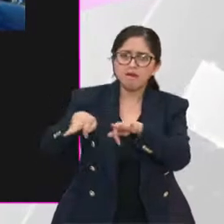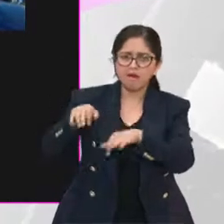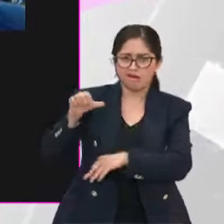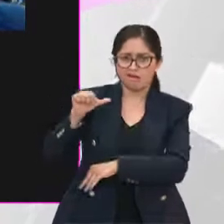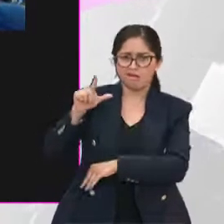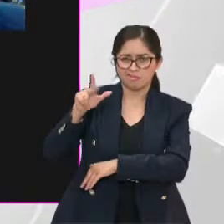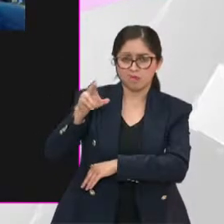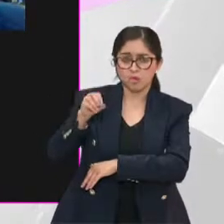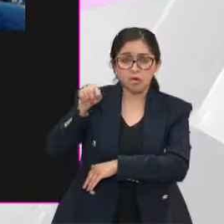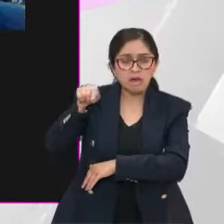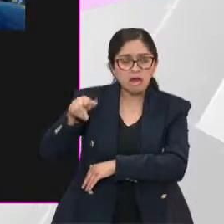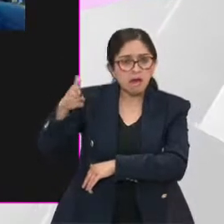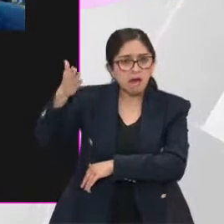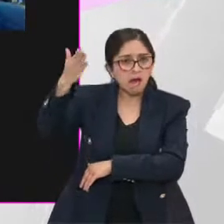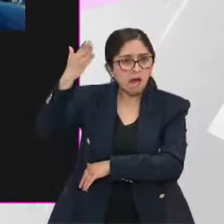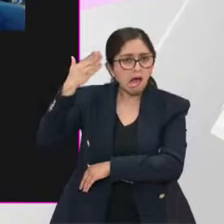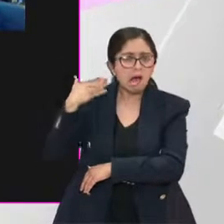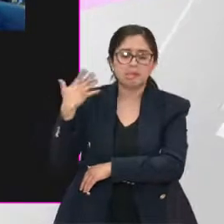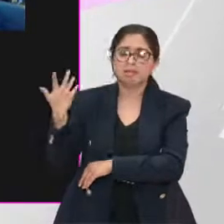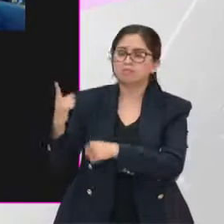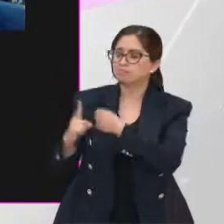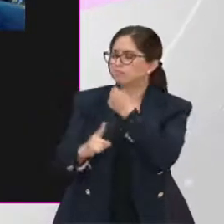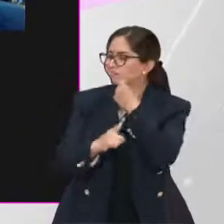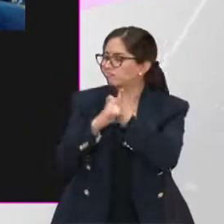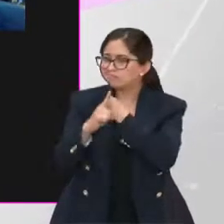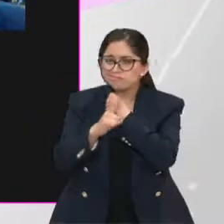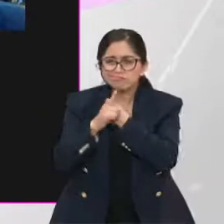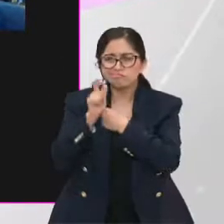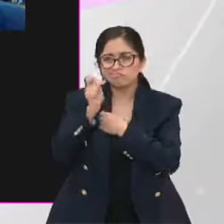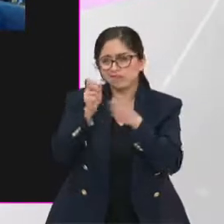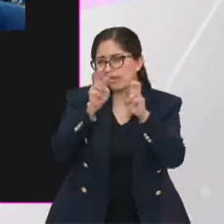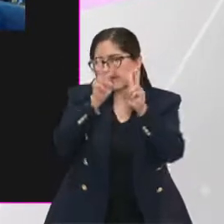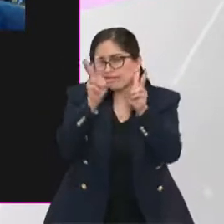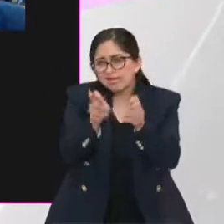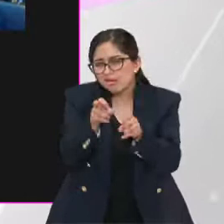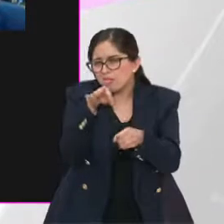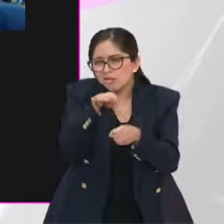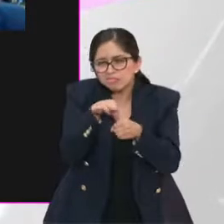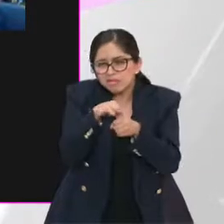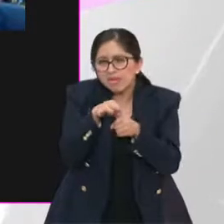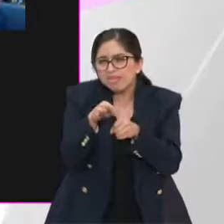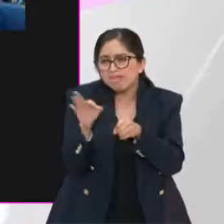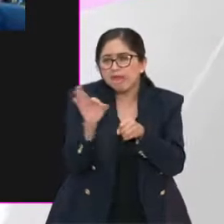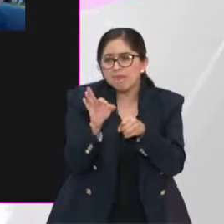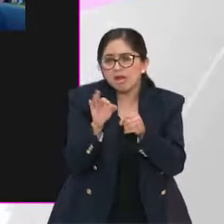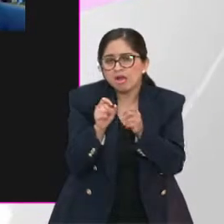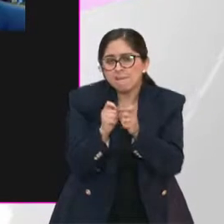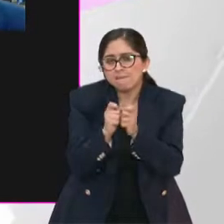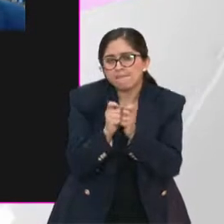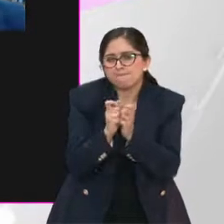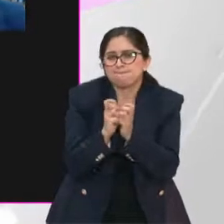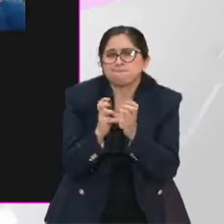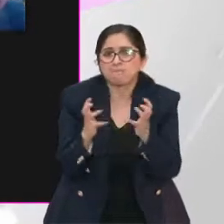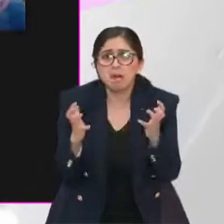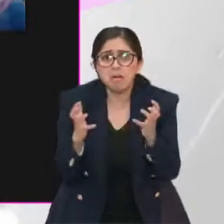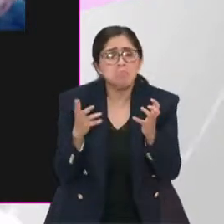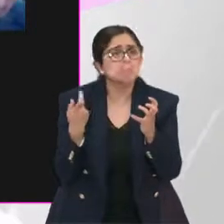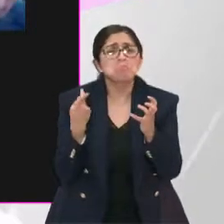applaud the extraordinary work of the arbitrator that could